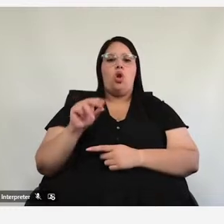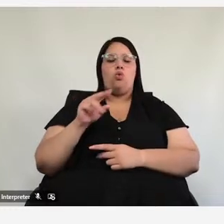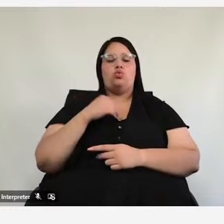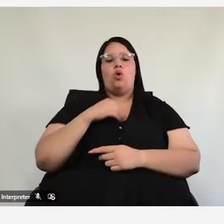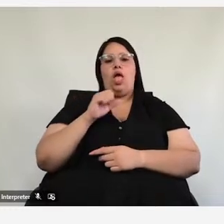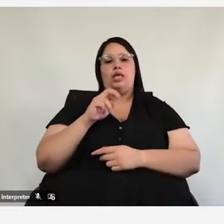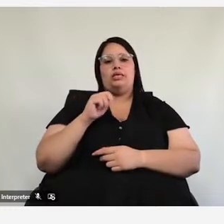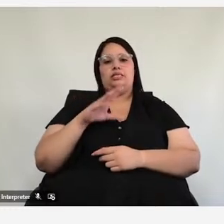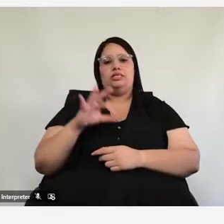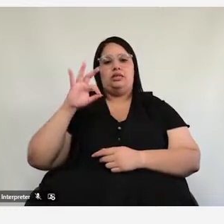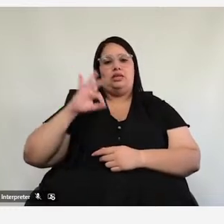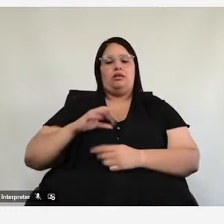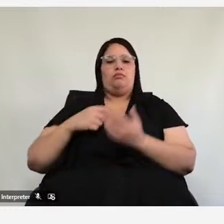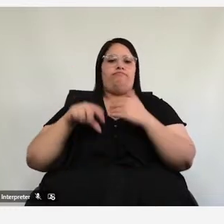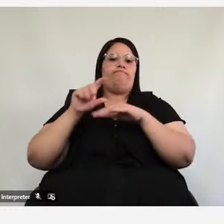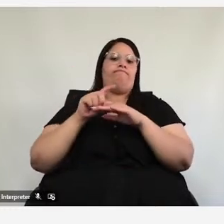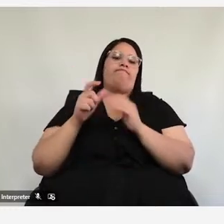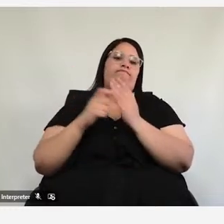VAT increases. Thank you.